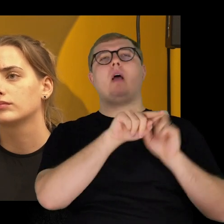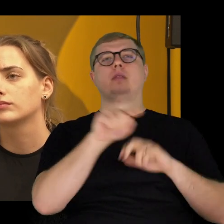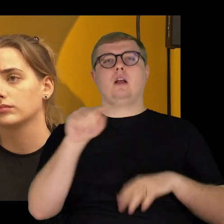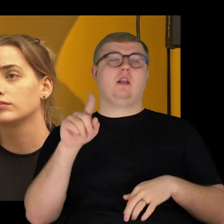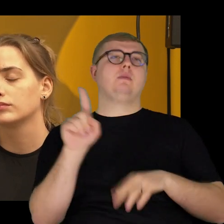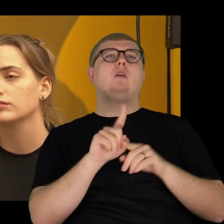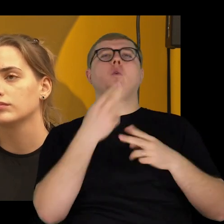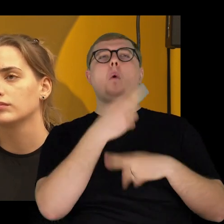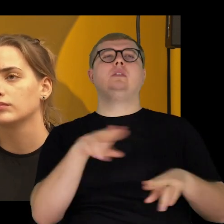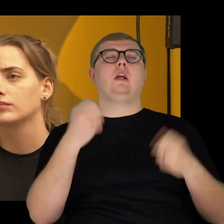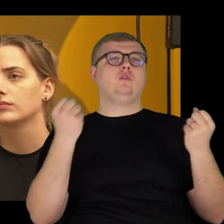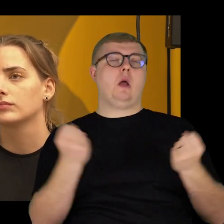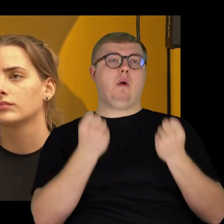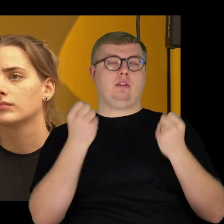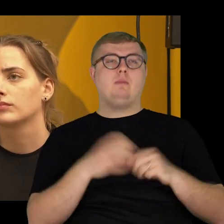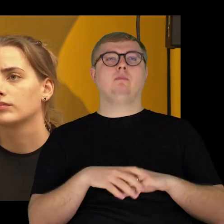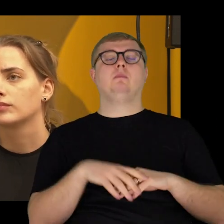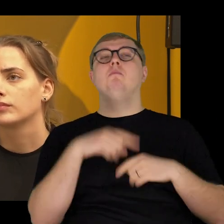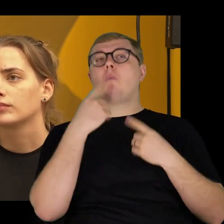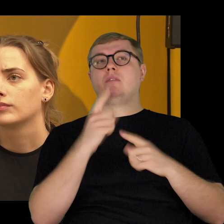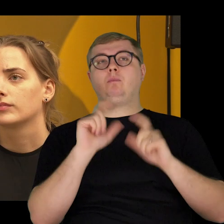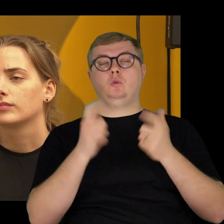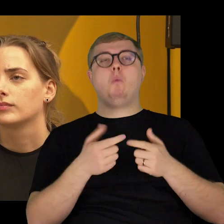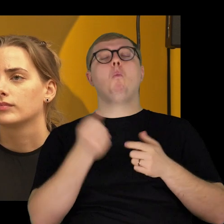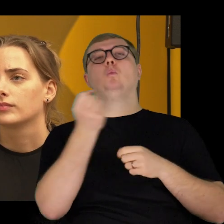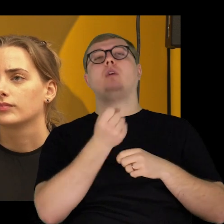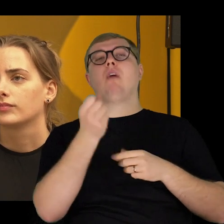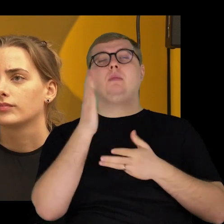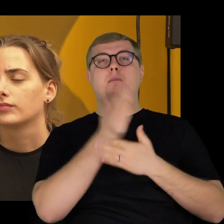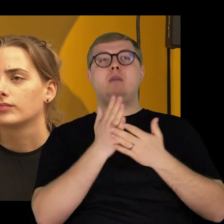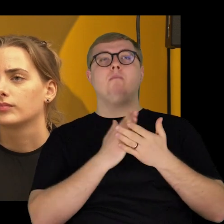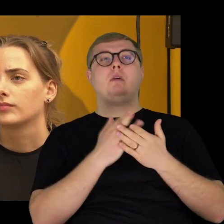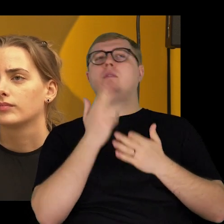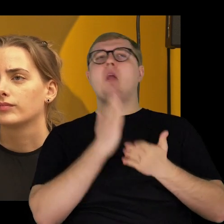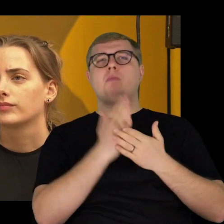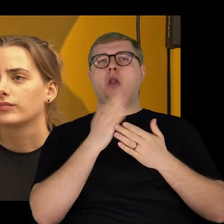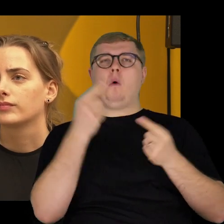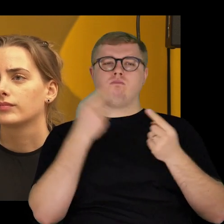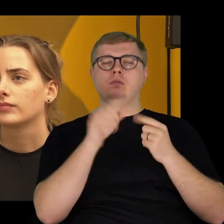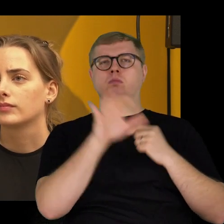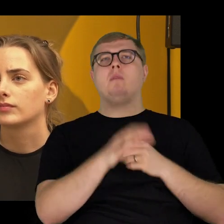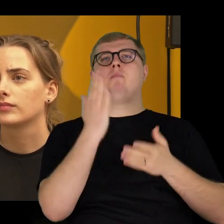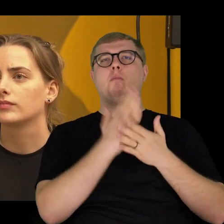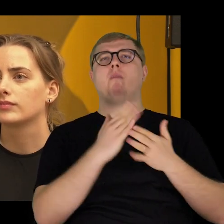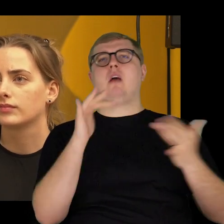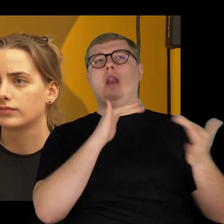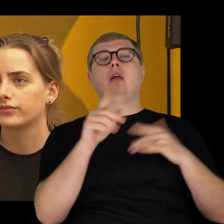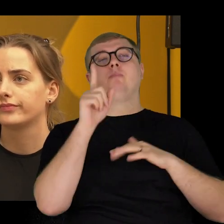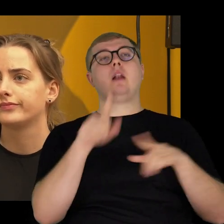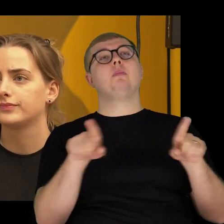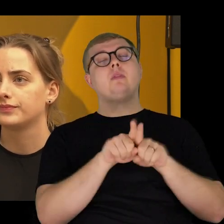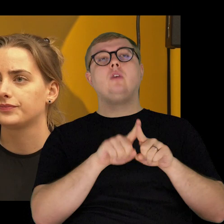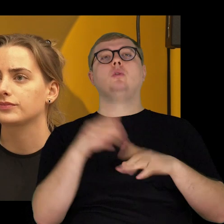let's say. And it's about using the maps not only to somehow map relationalities, but also to